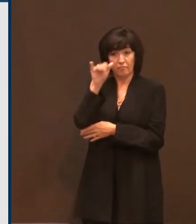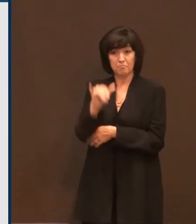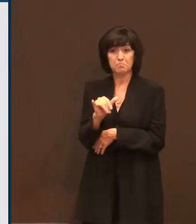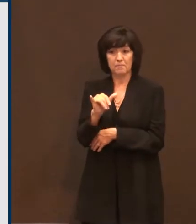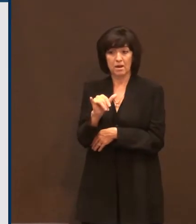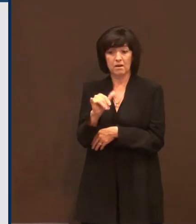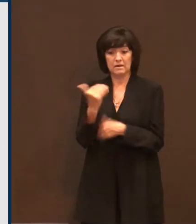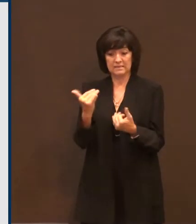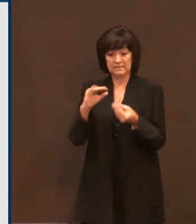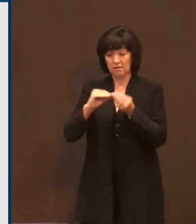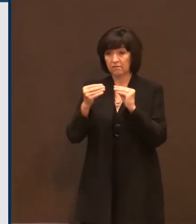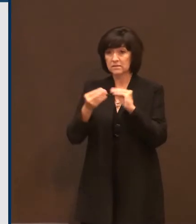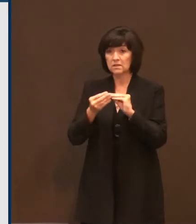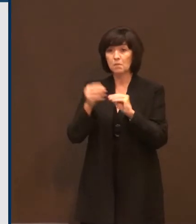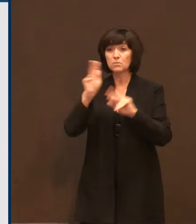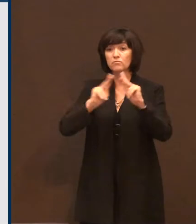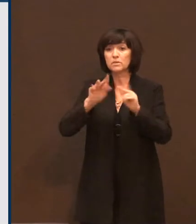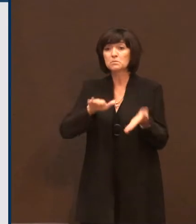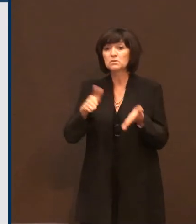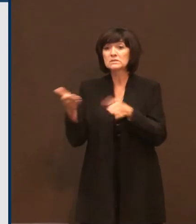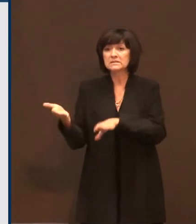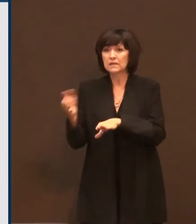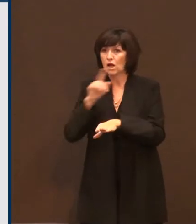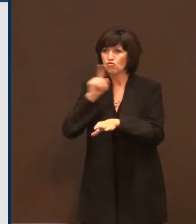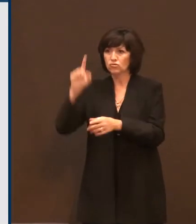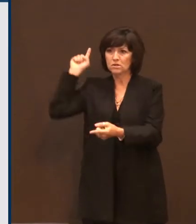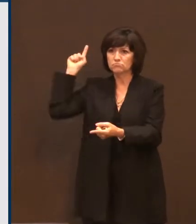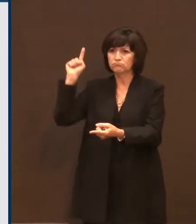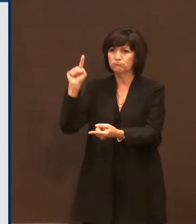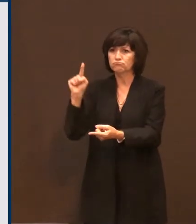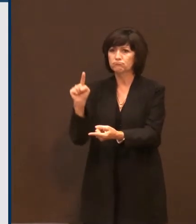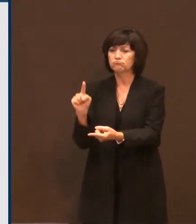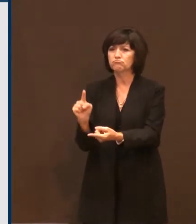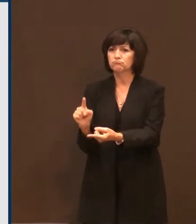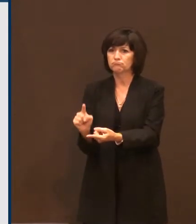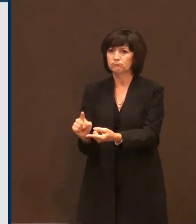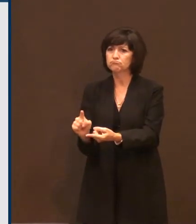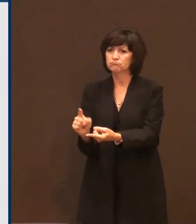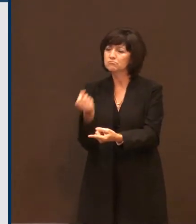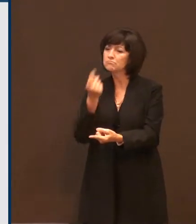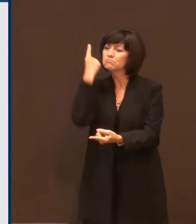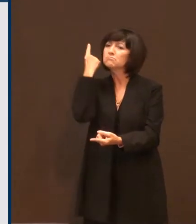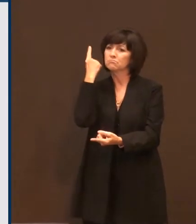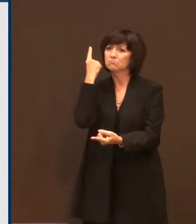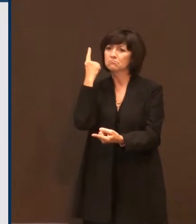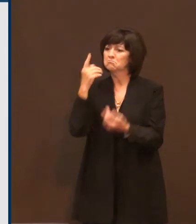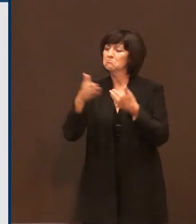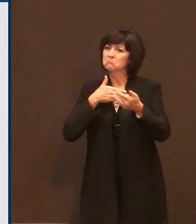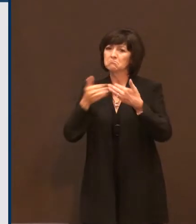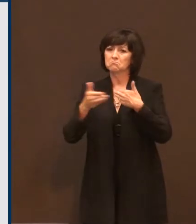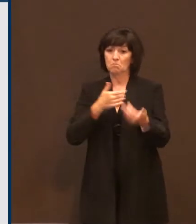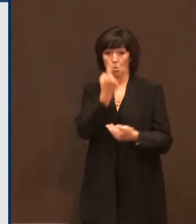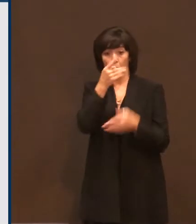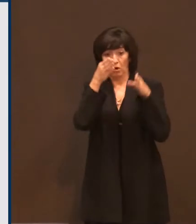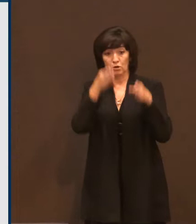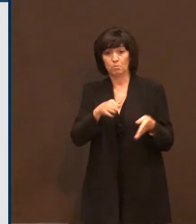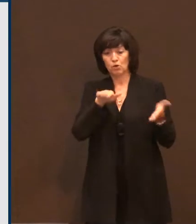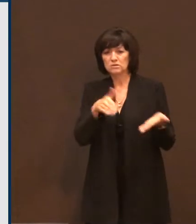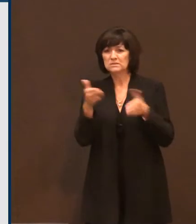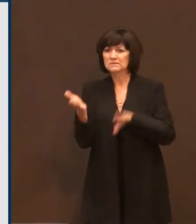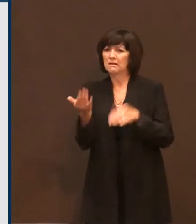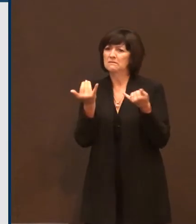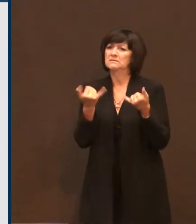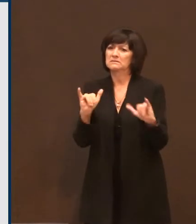deaths has really flattened out. Every life is a precious one for sure, particularly if